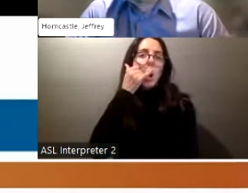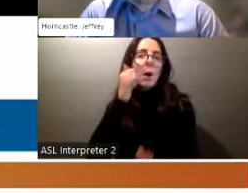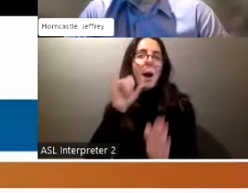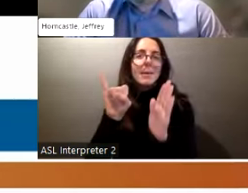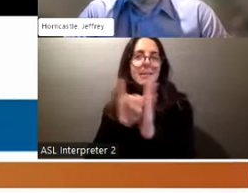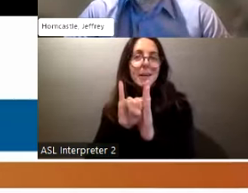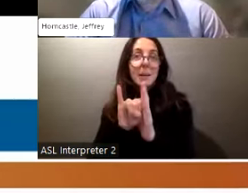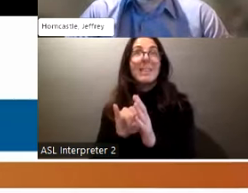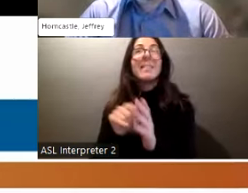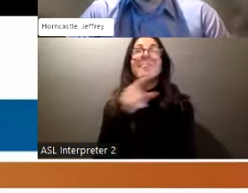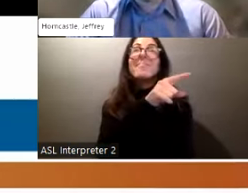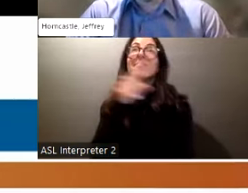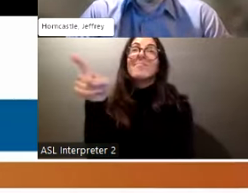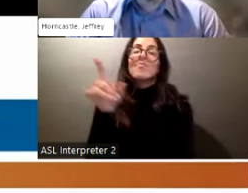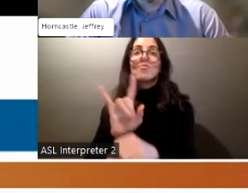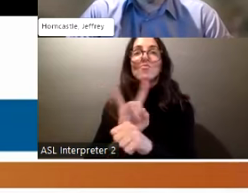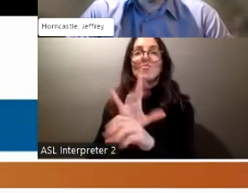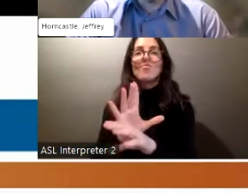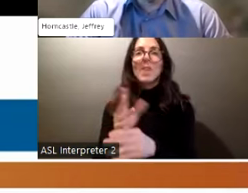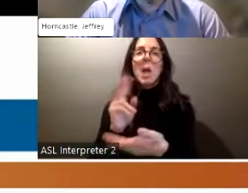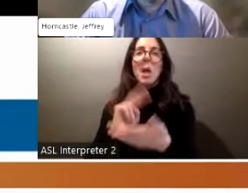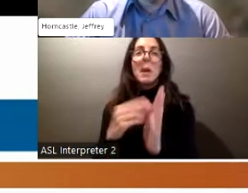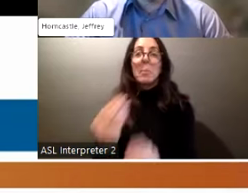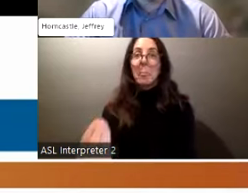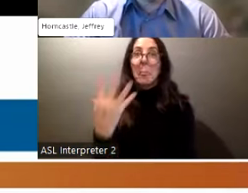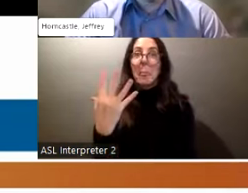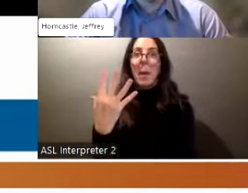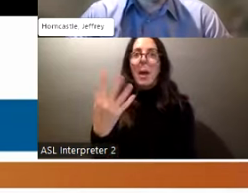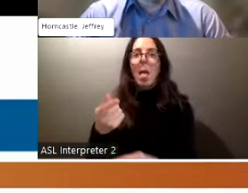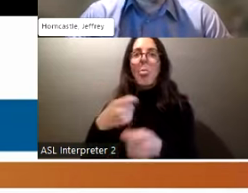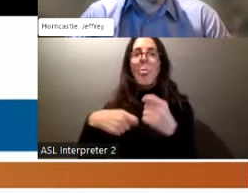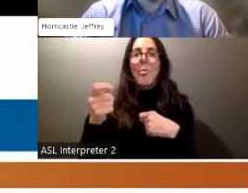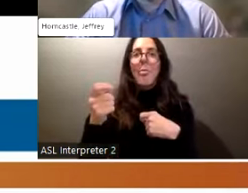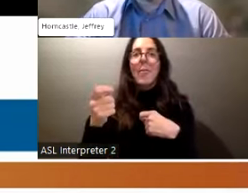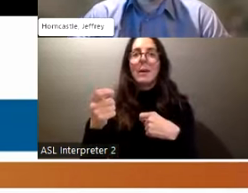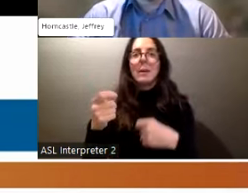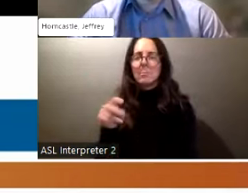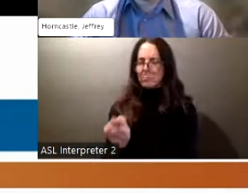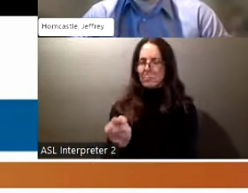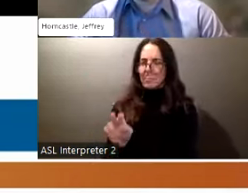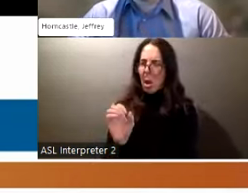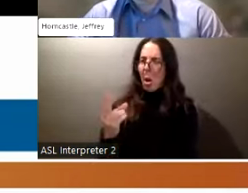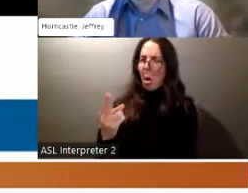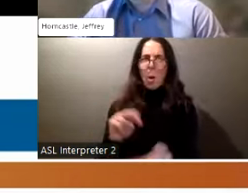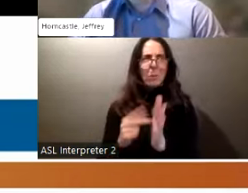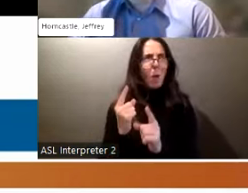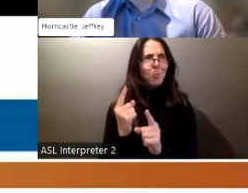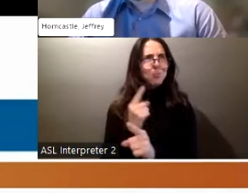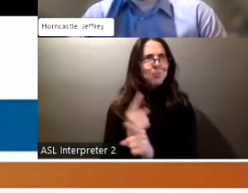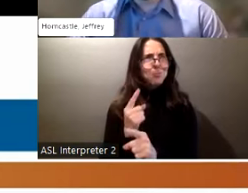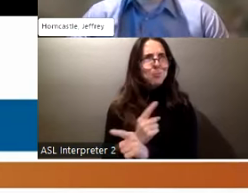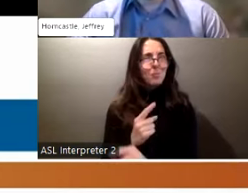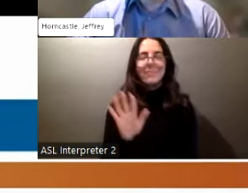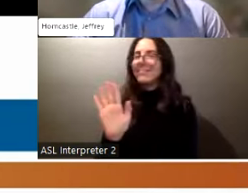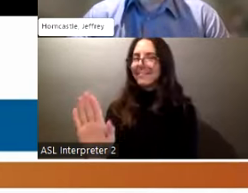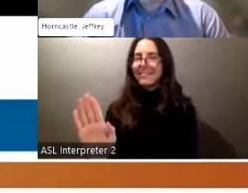fraudsters have the ability to make any phone number show up on your call display. So never base the authenticity or legitimacy of the phone call on